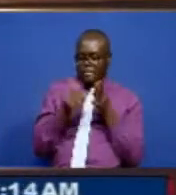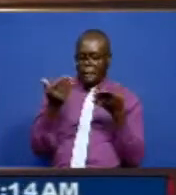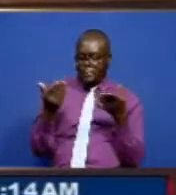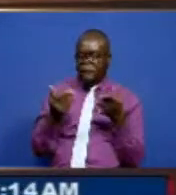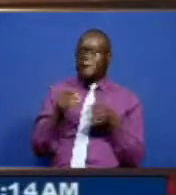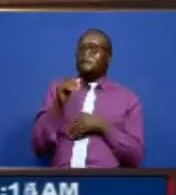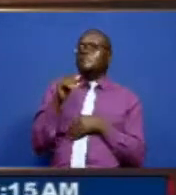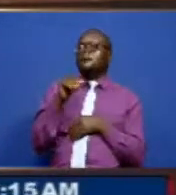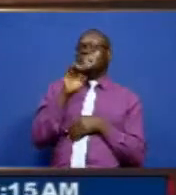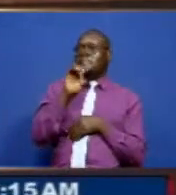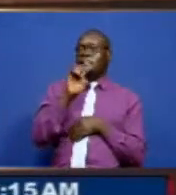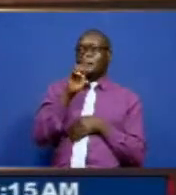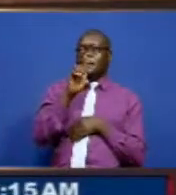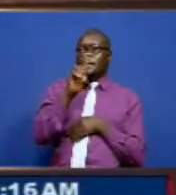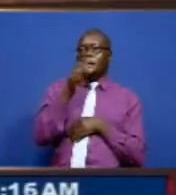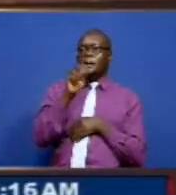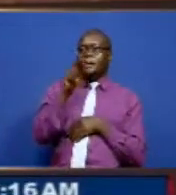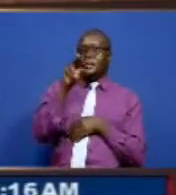Eldas constituency,